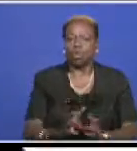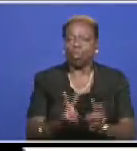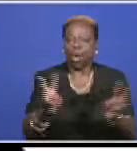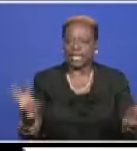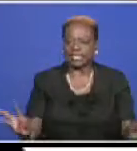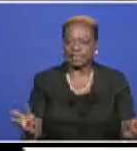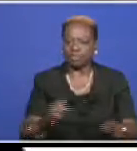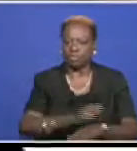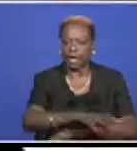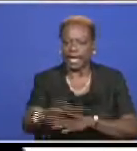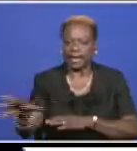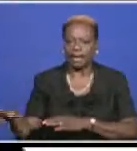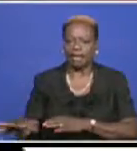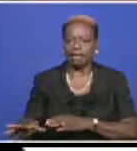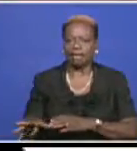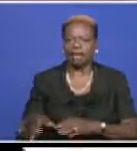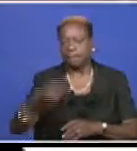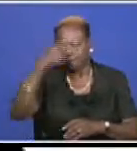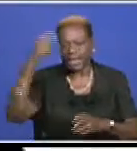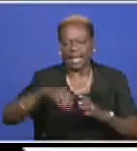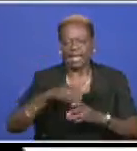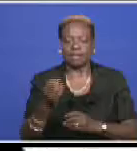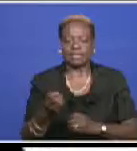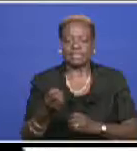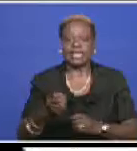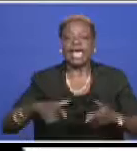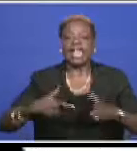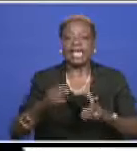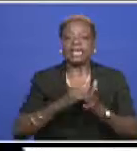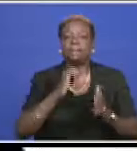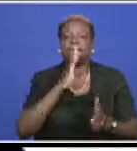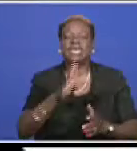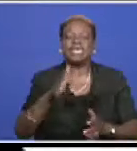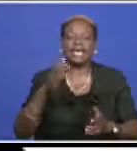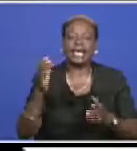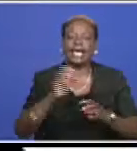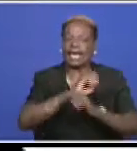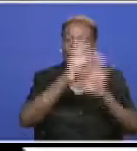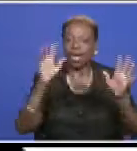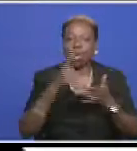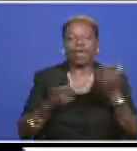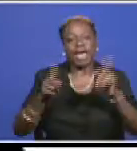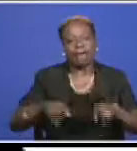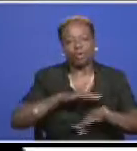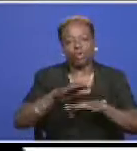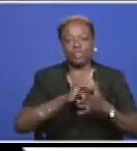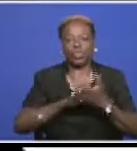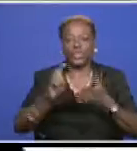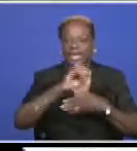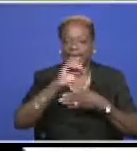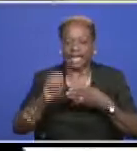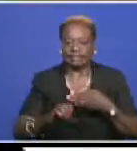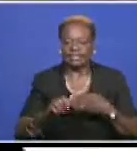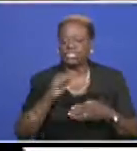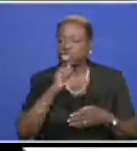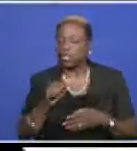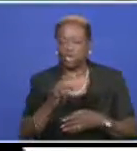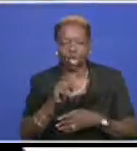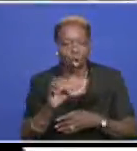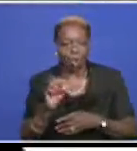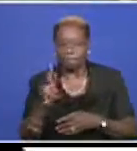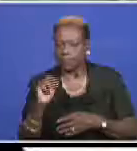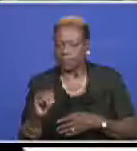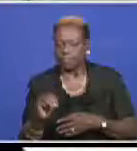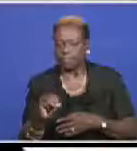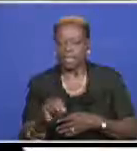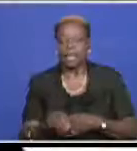widespread and extended power outages. Let us be clear, what occurred over this weekend was an anomaly. While it acknowledged